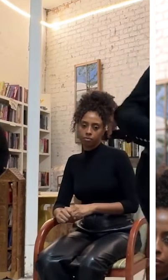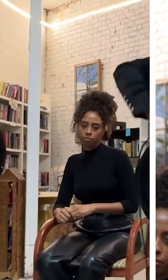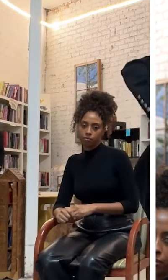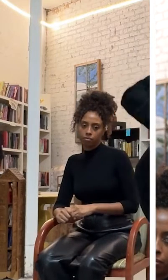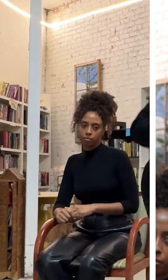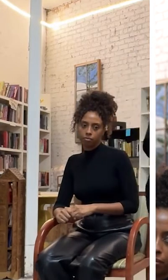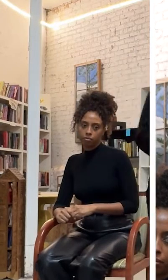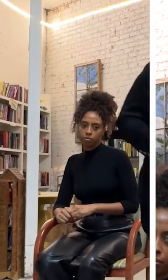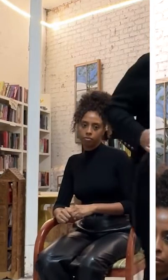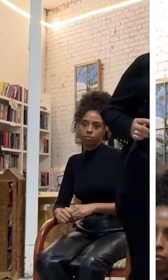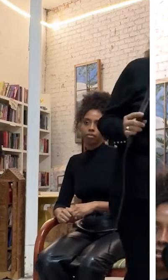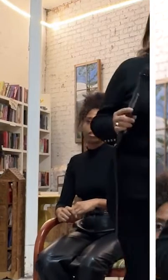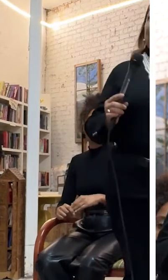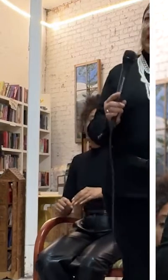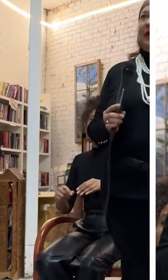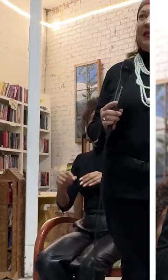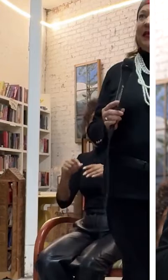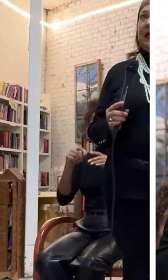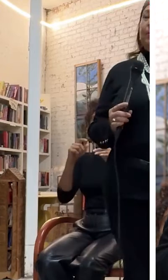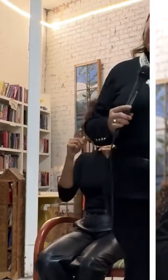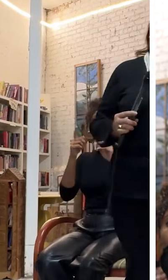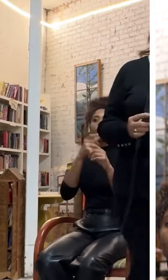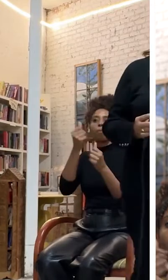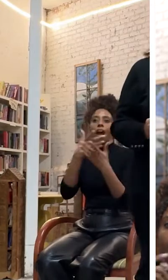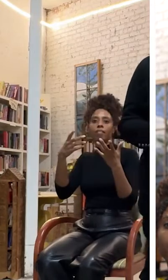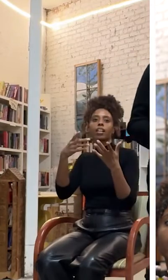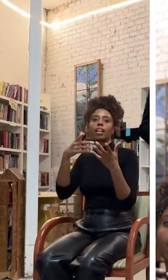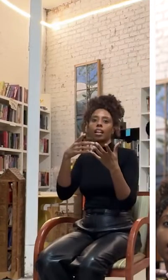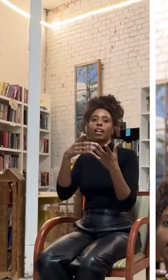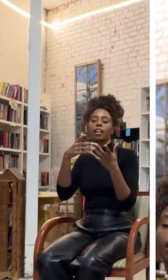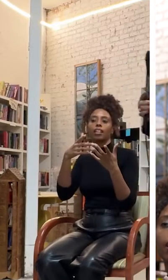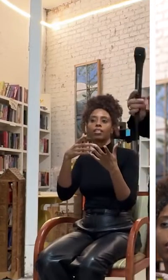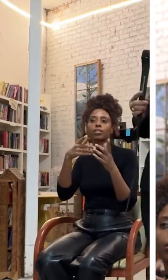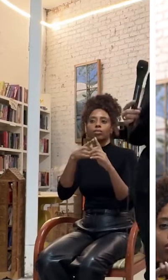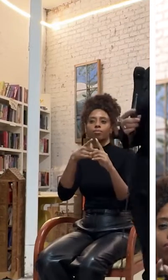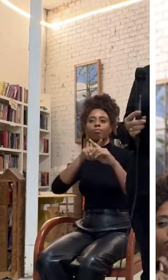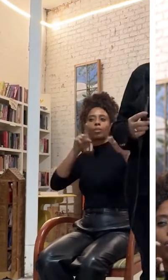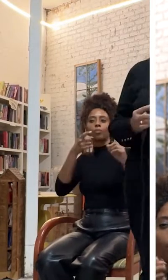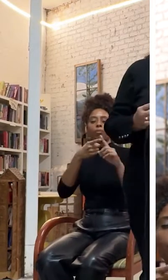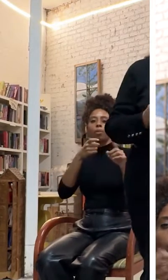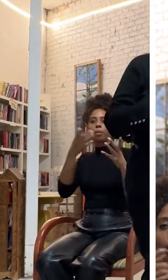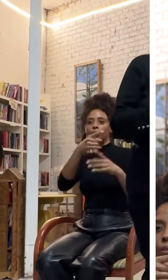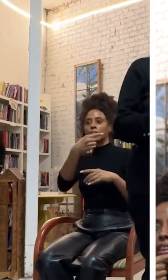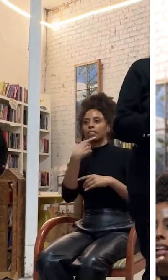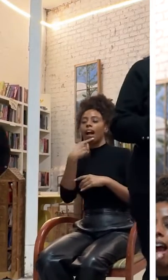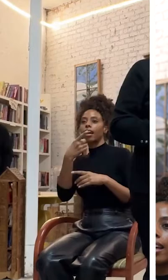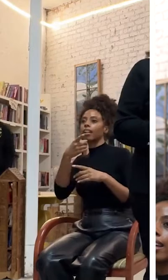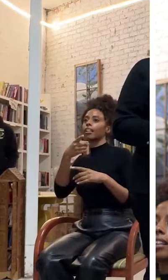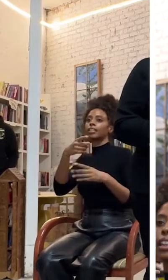the salsa on down makes a difference in the world. We are